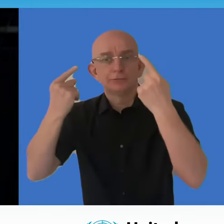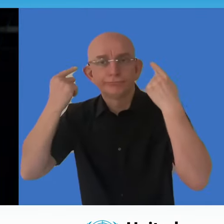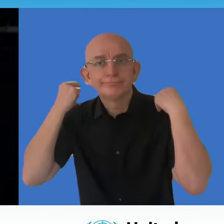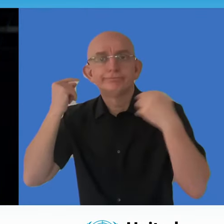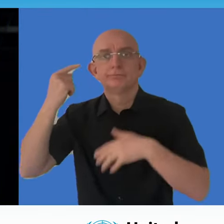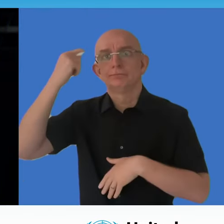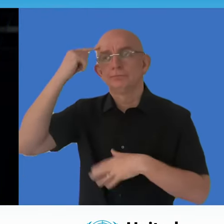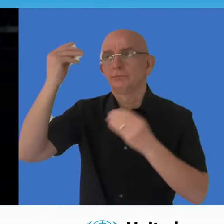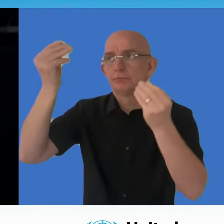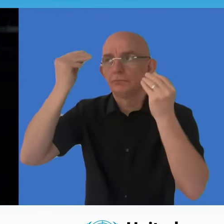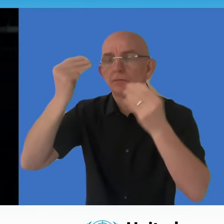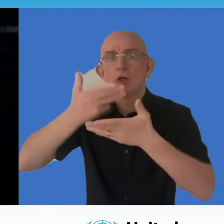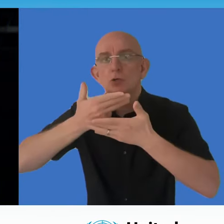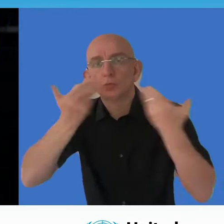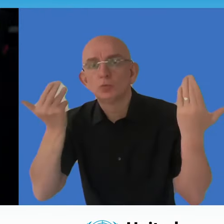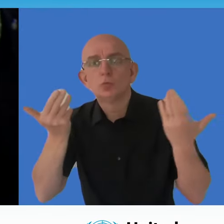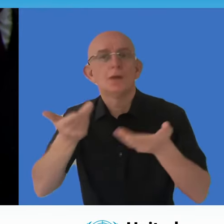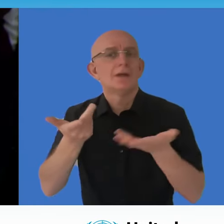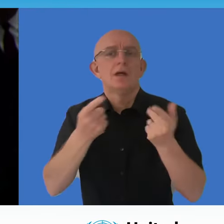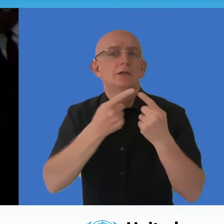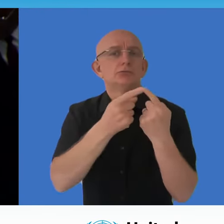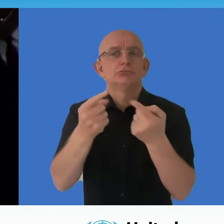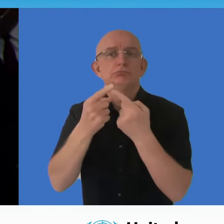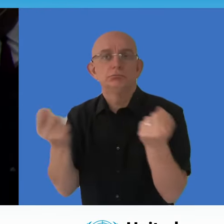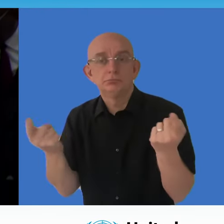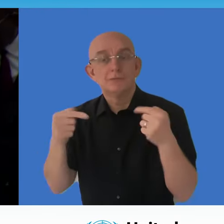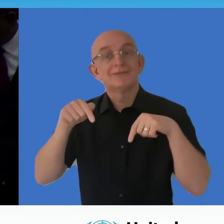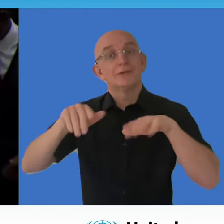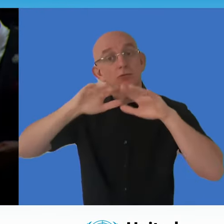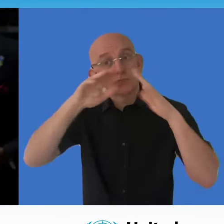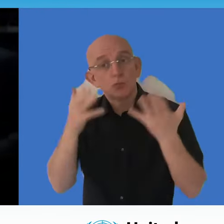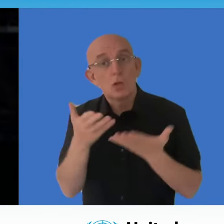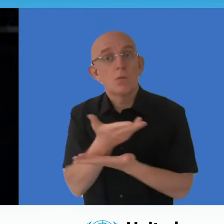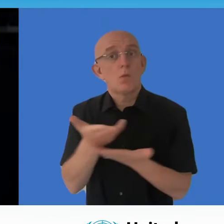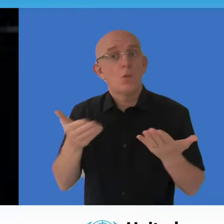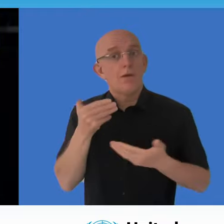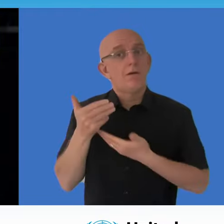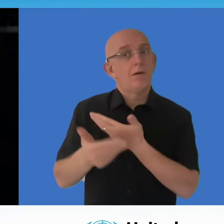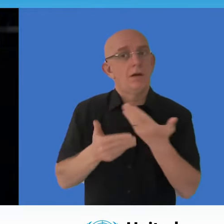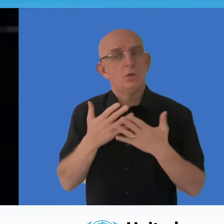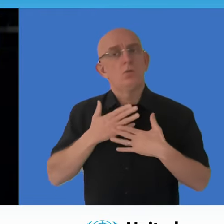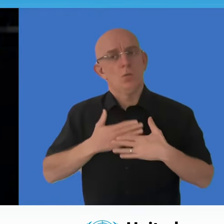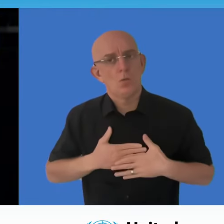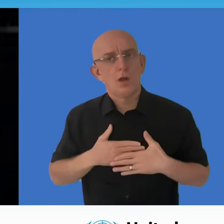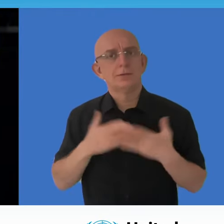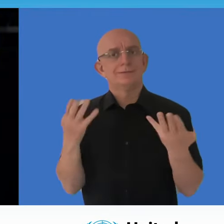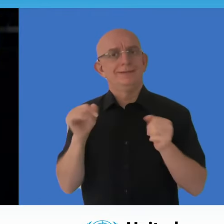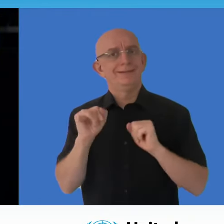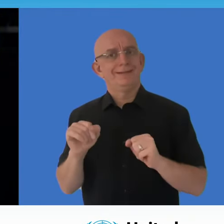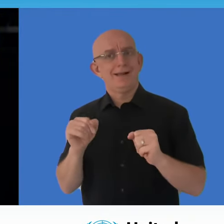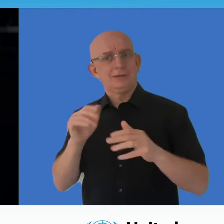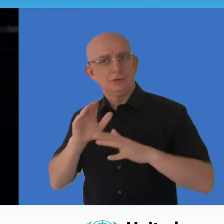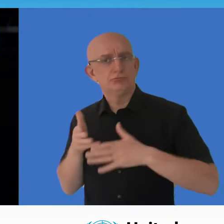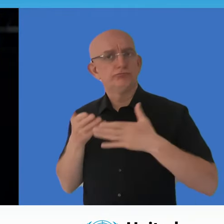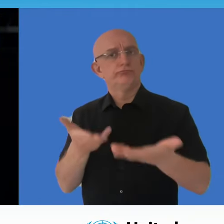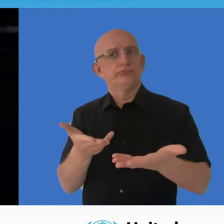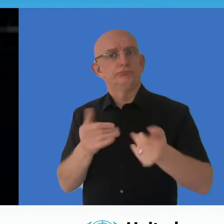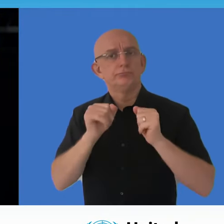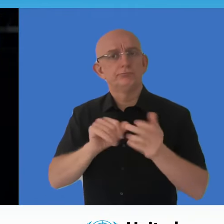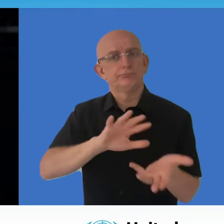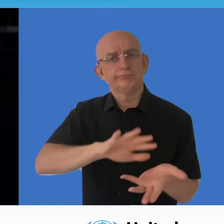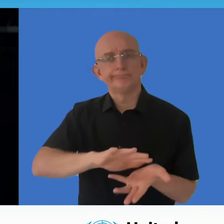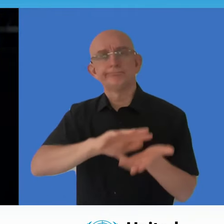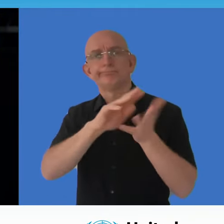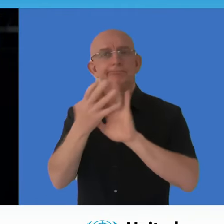It is an absolute requirement for delivering on the central transformative promise of the